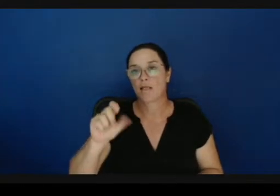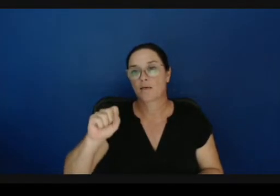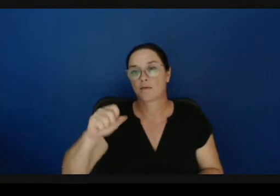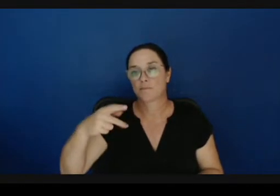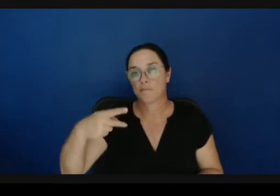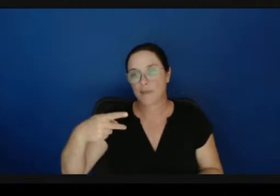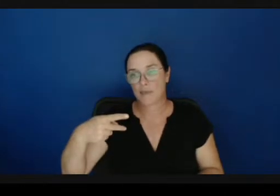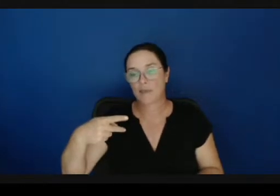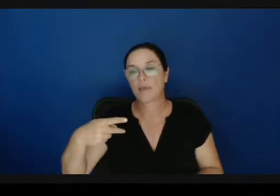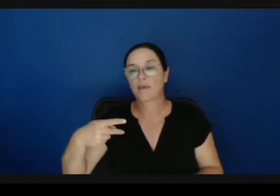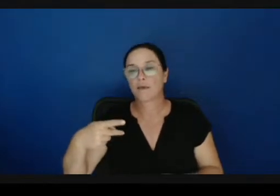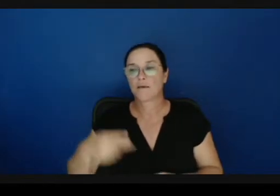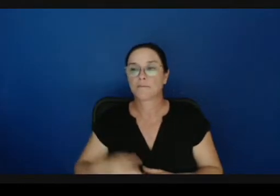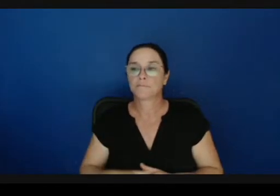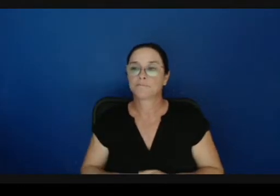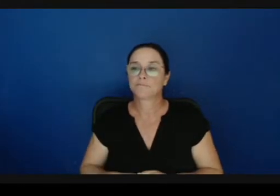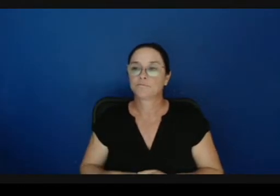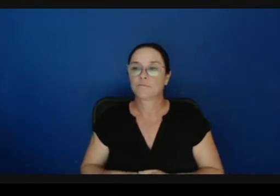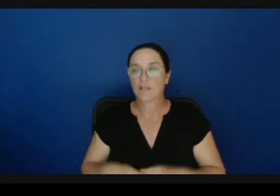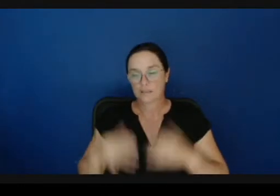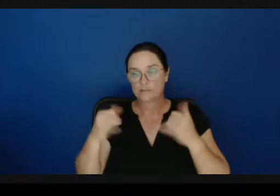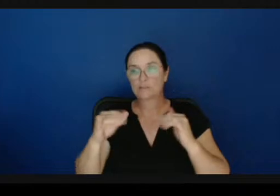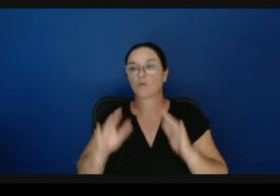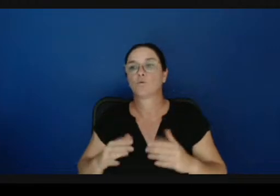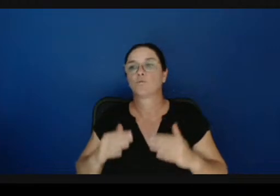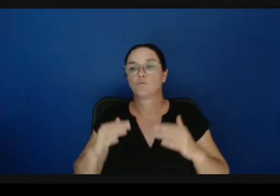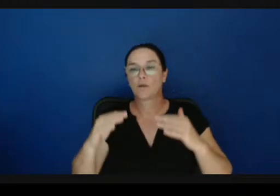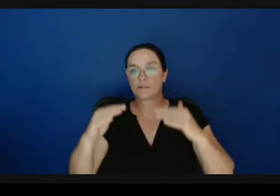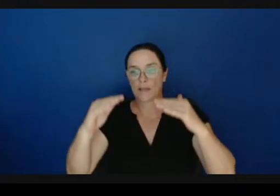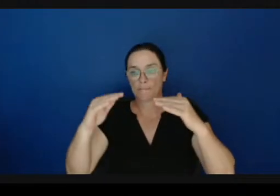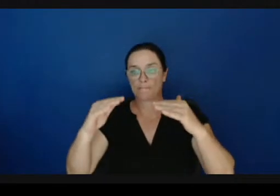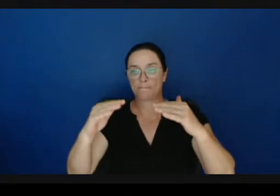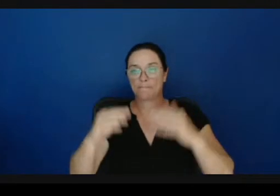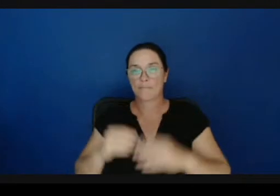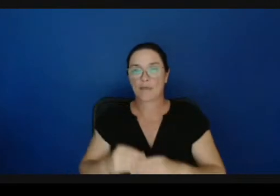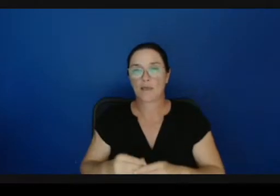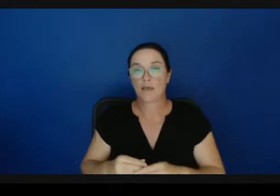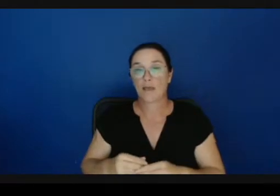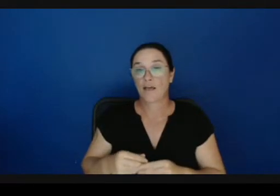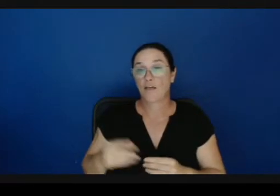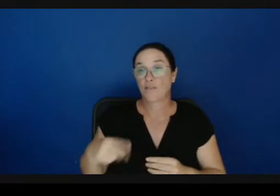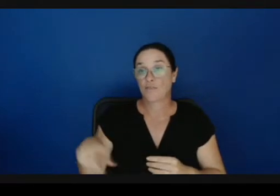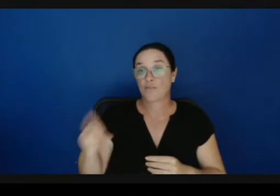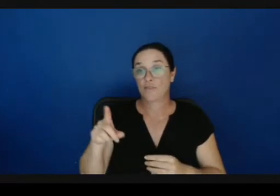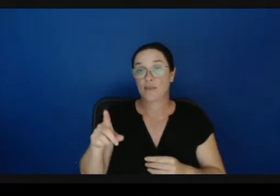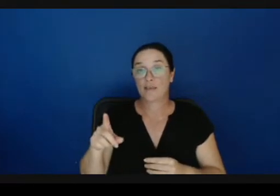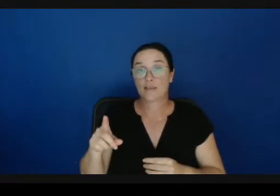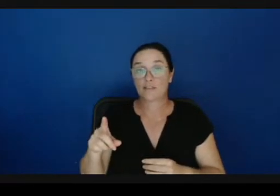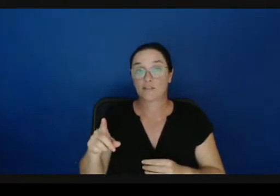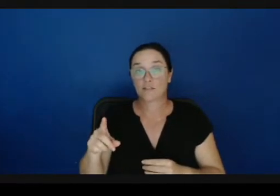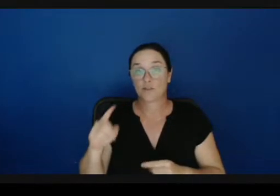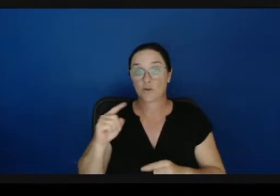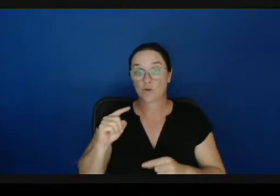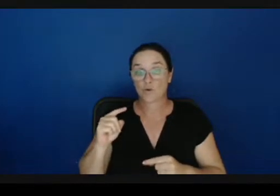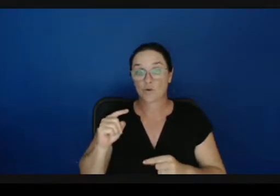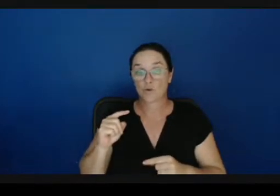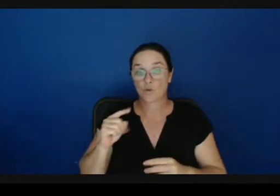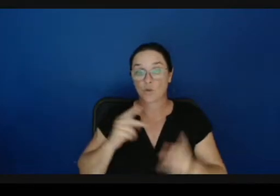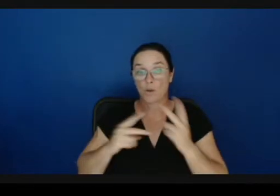website, is also still rising up. Now these plots, unlike the other ones I showed you guys, this is going back to